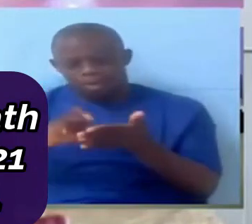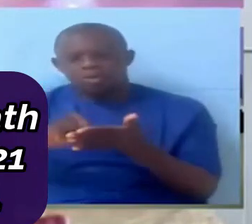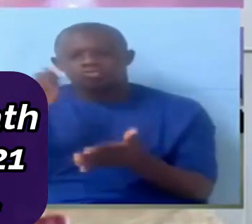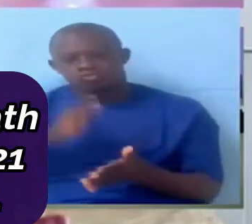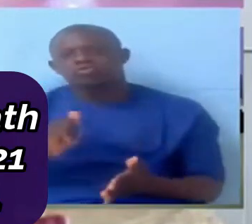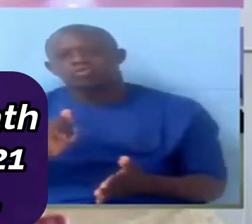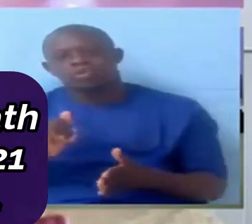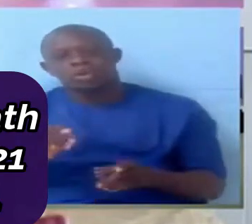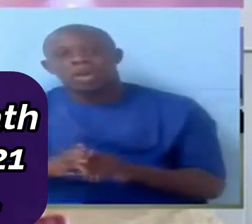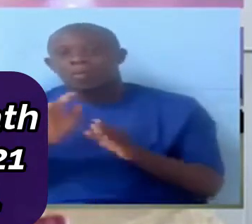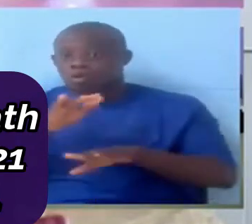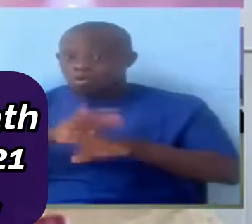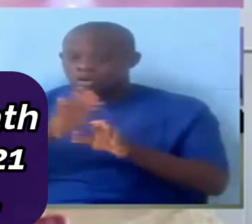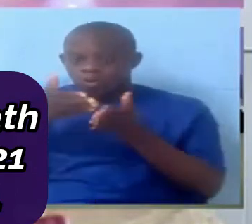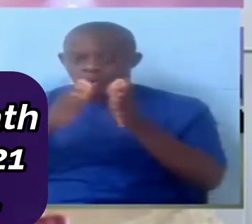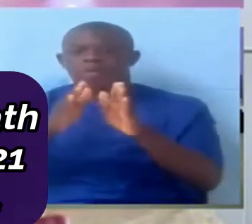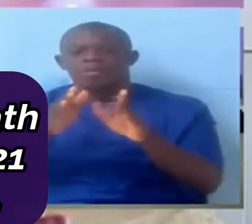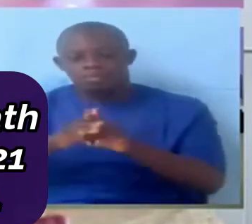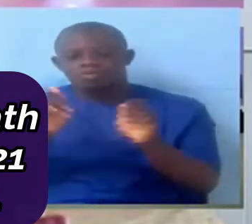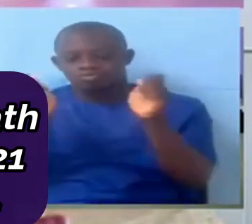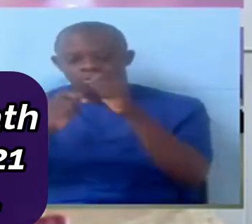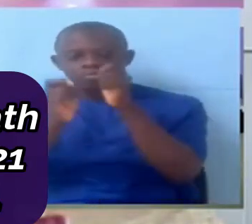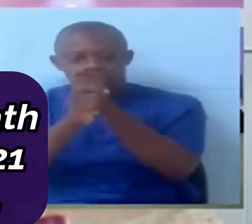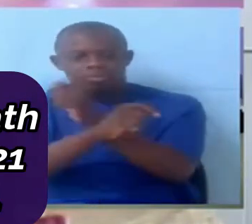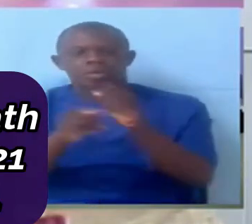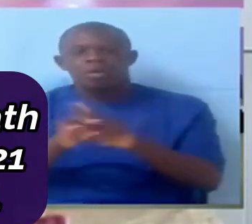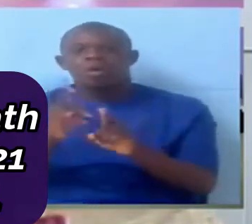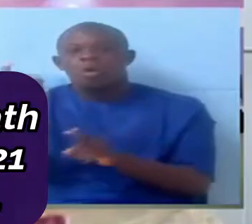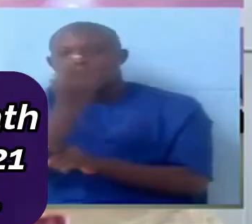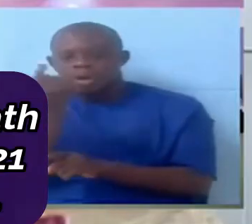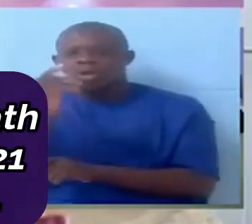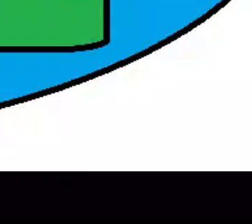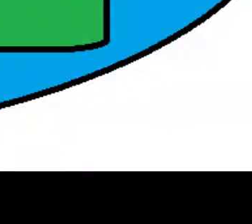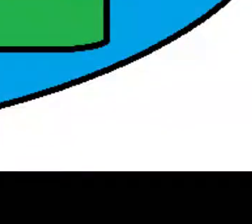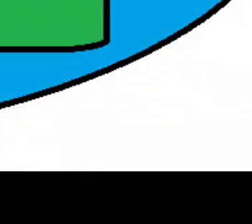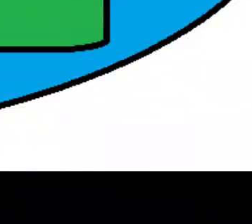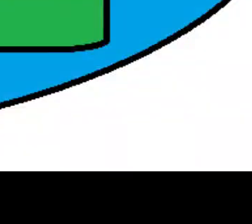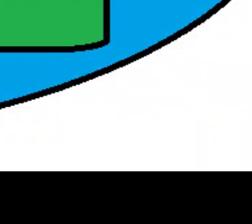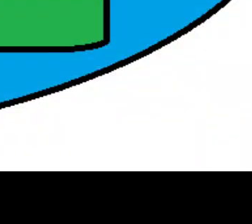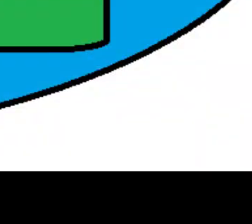May the Lord have mercy upon him. May his soul rest in peace.